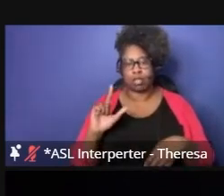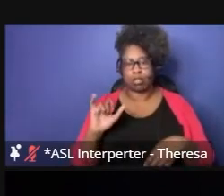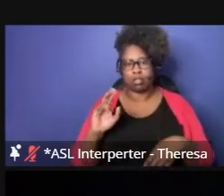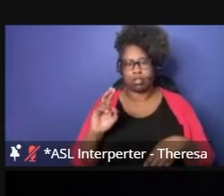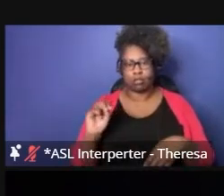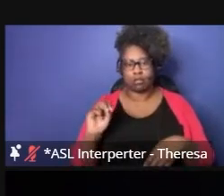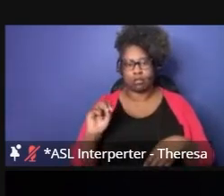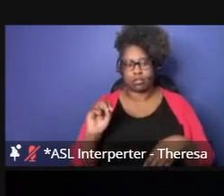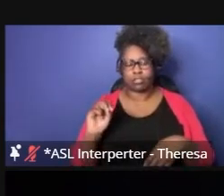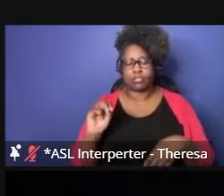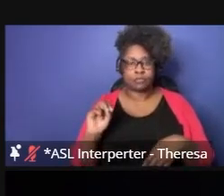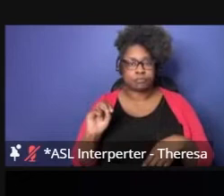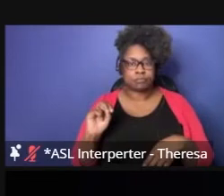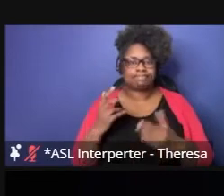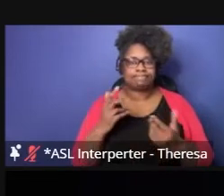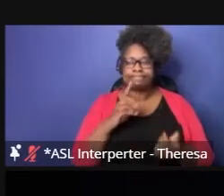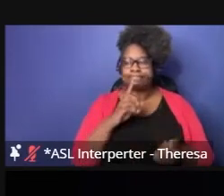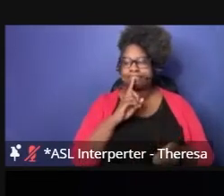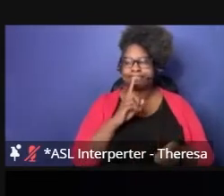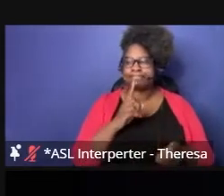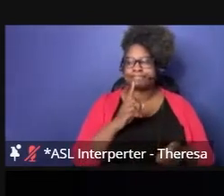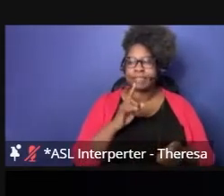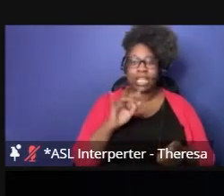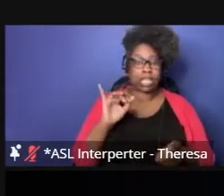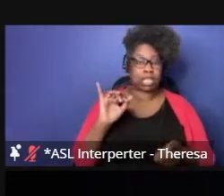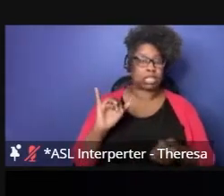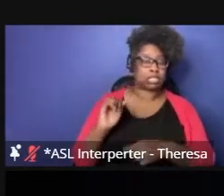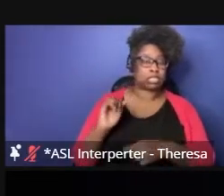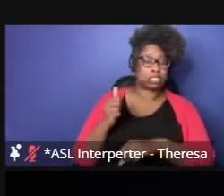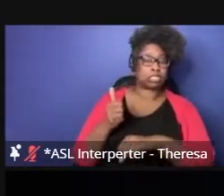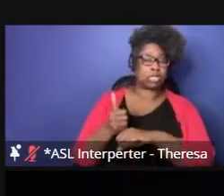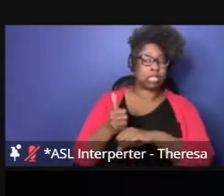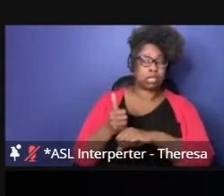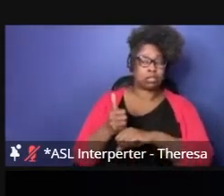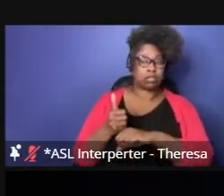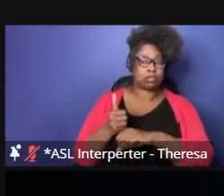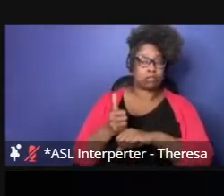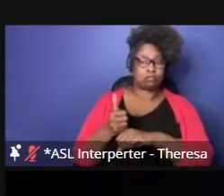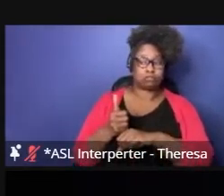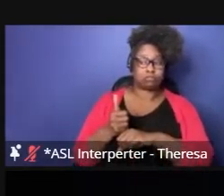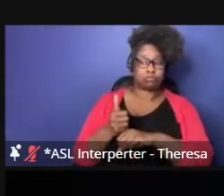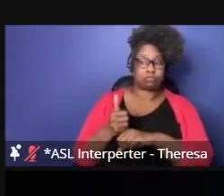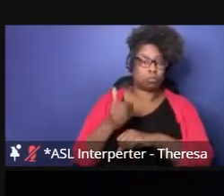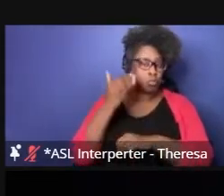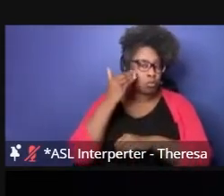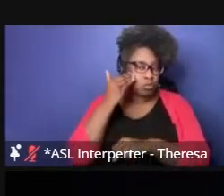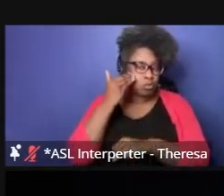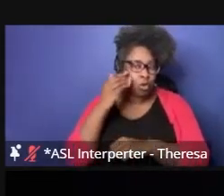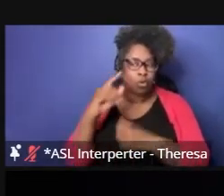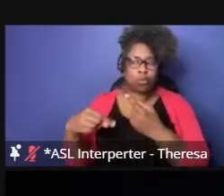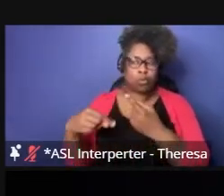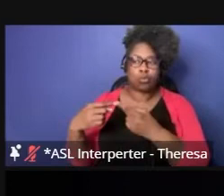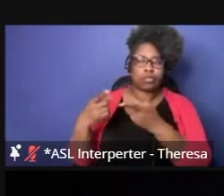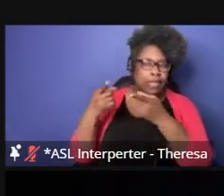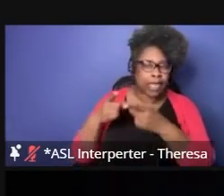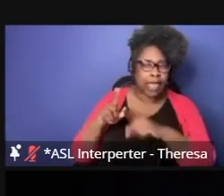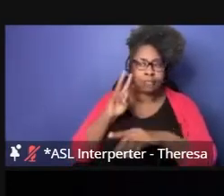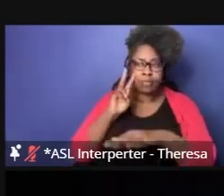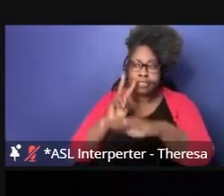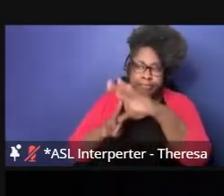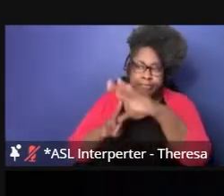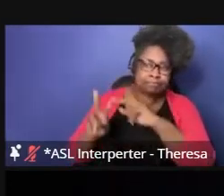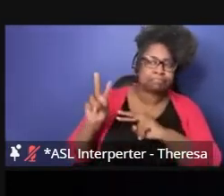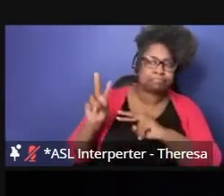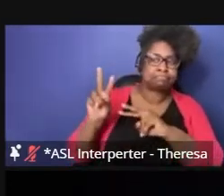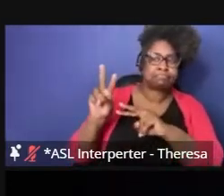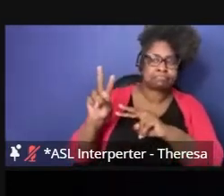We don't have, it's not really built in a way that's reliable. We know when it's going to occur. It's consistent. We know how